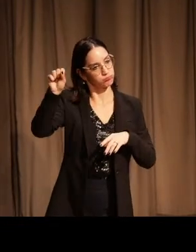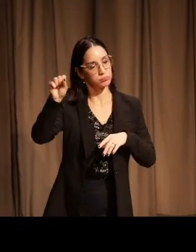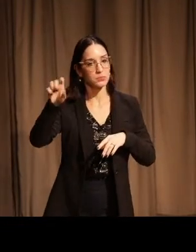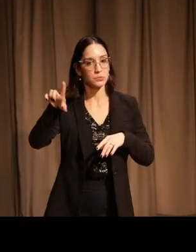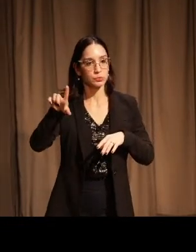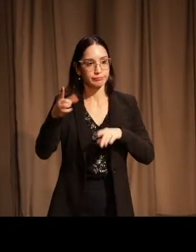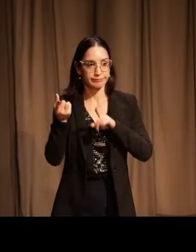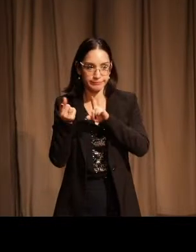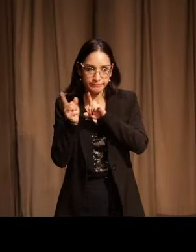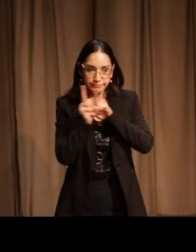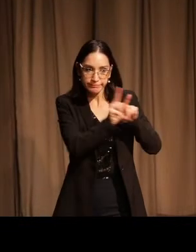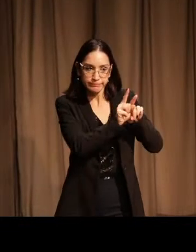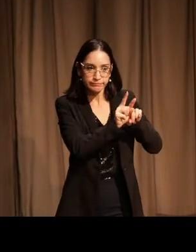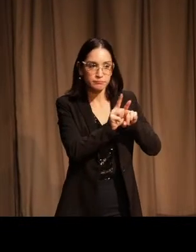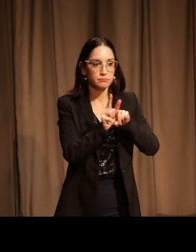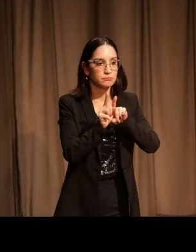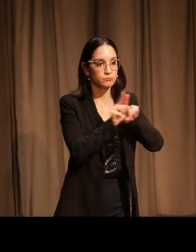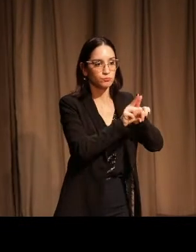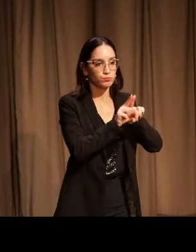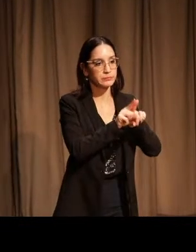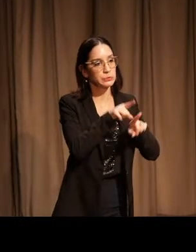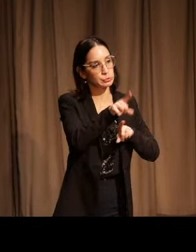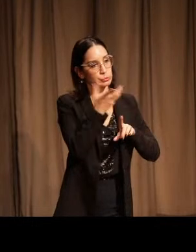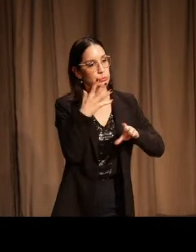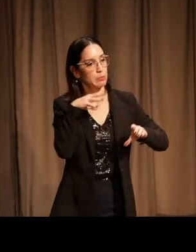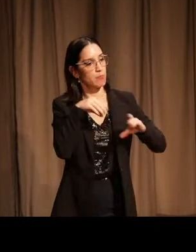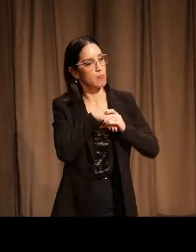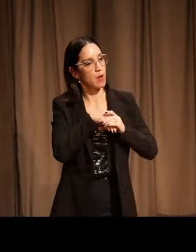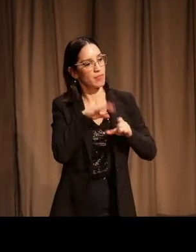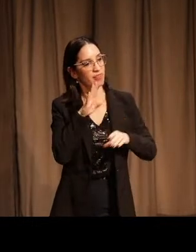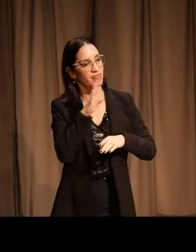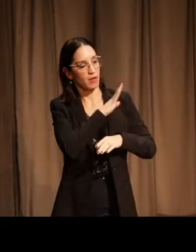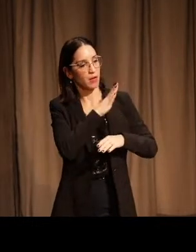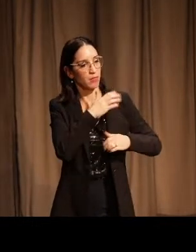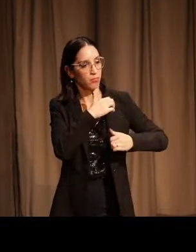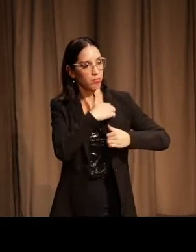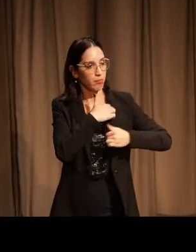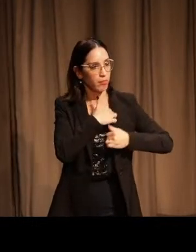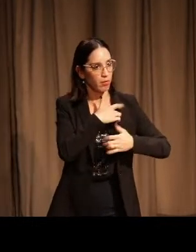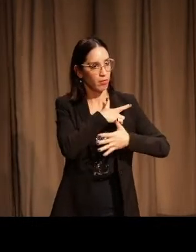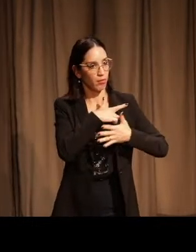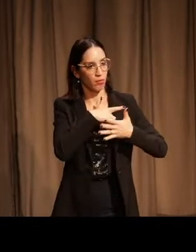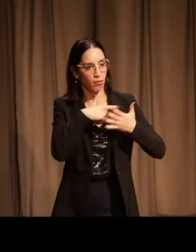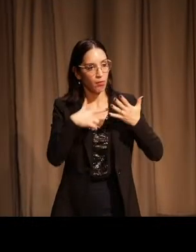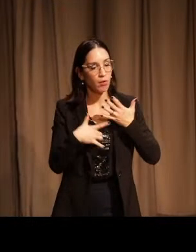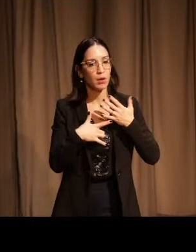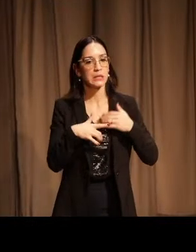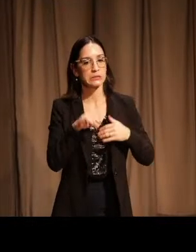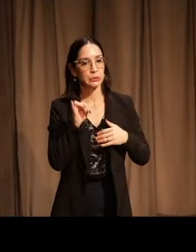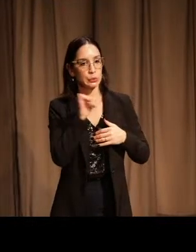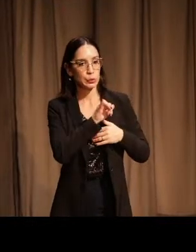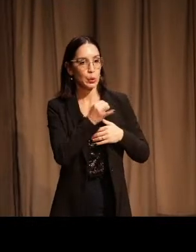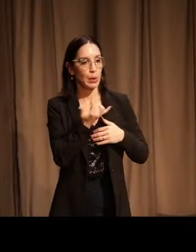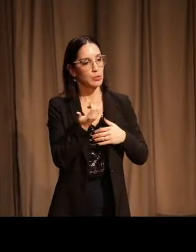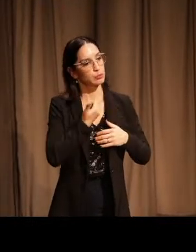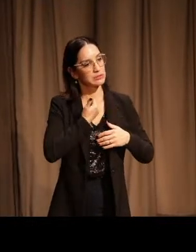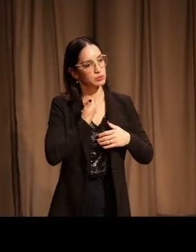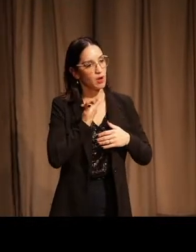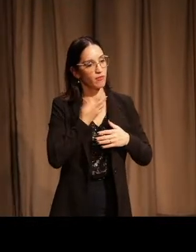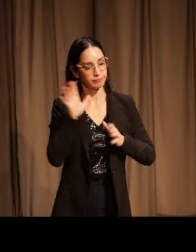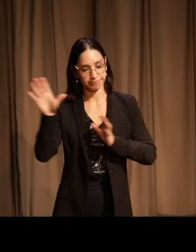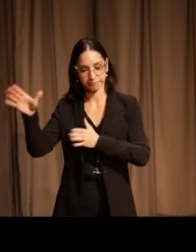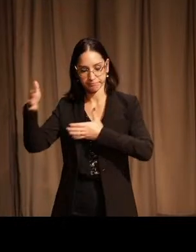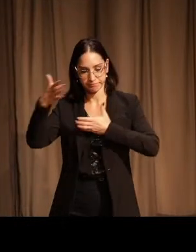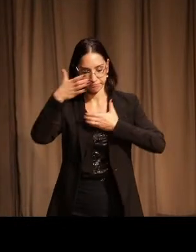to, you're a militant, you're part of the Brigadas Populares group, you're almost like placing yourself not